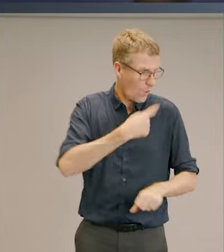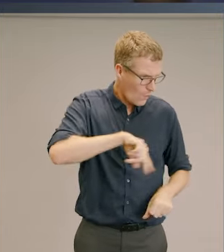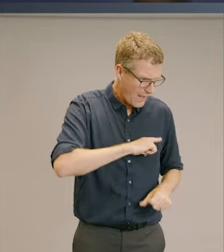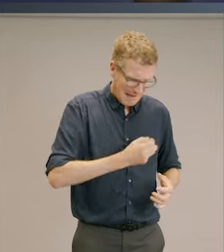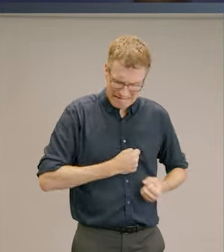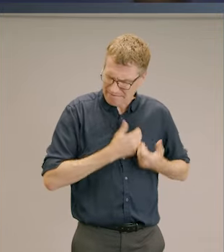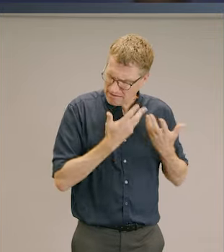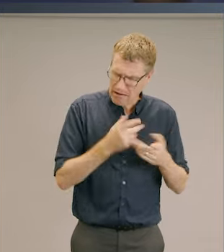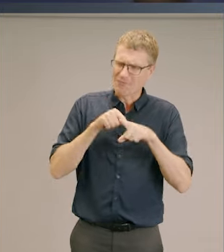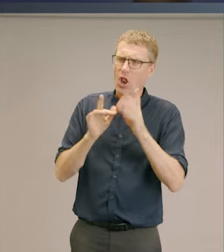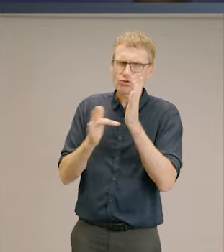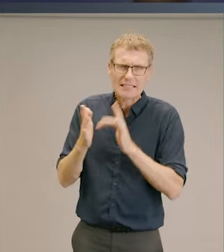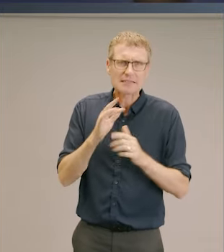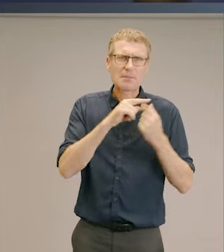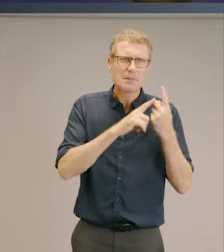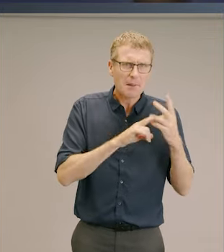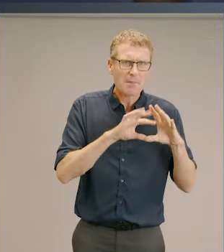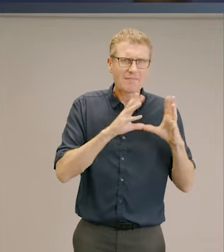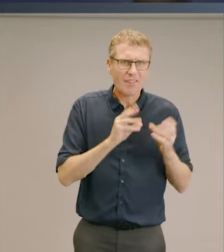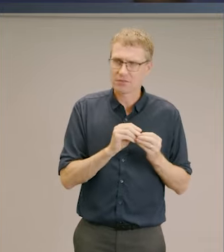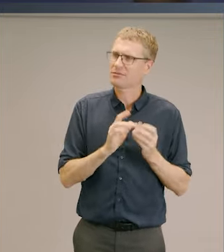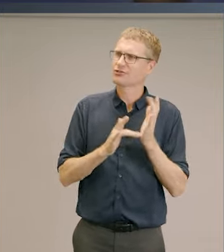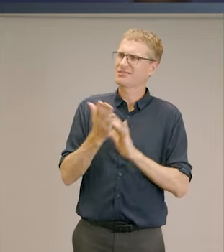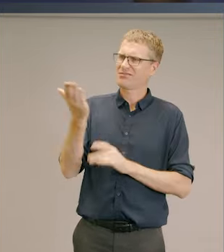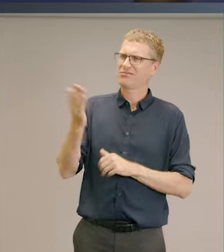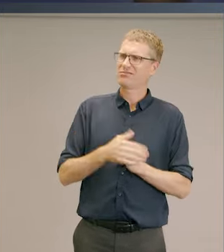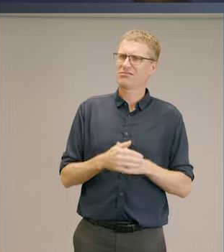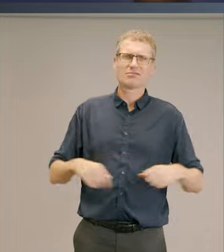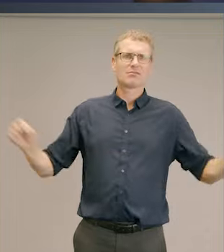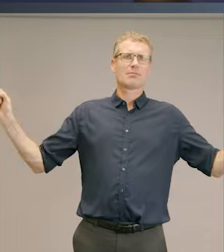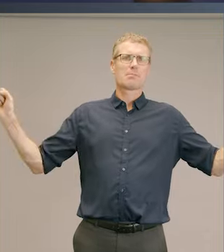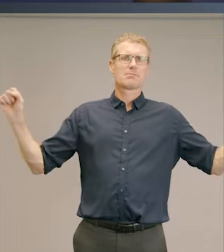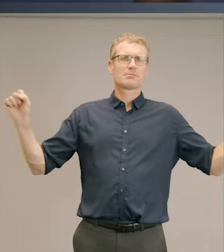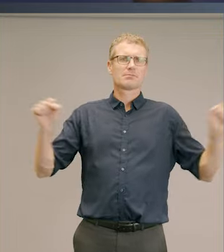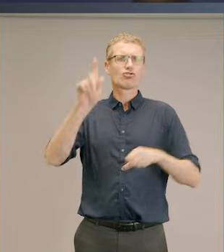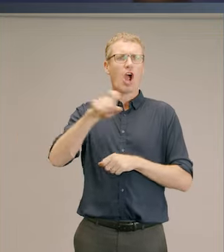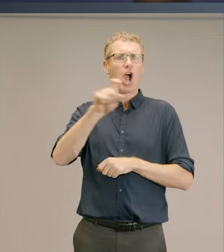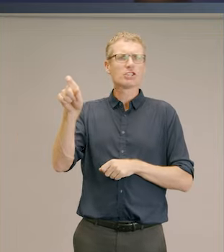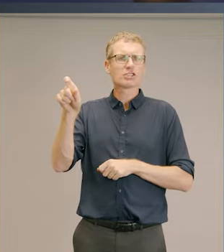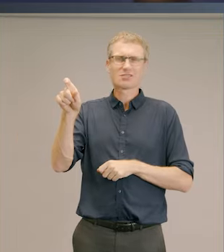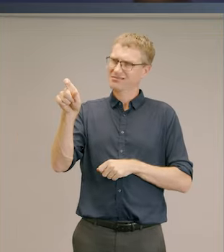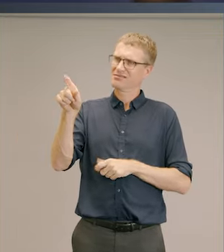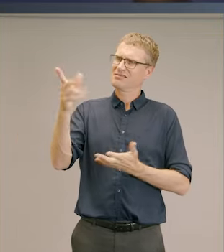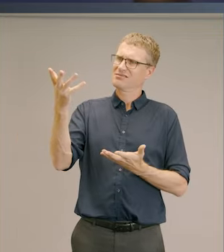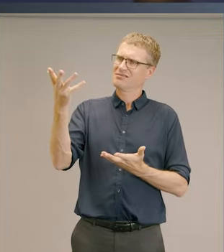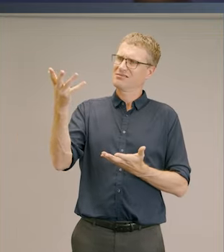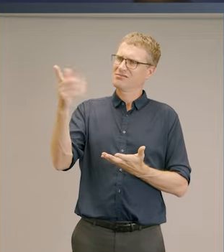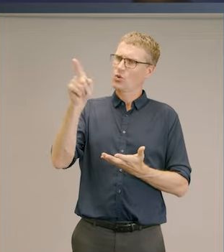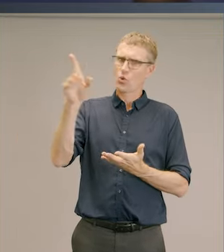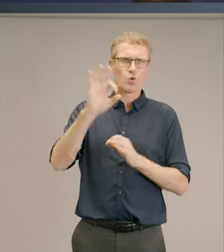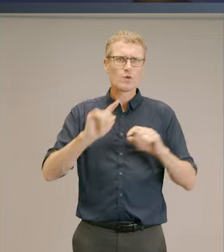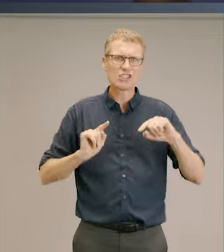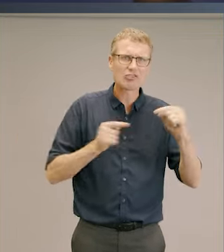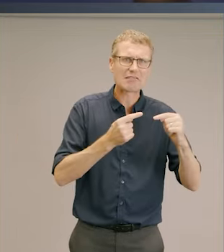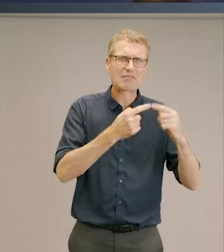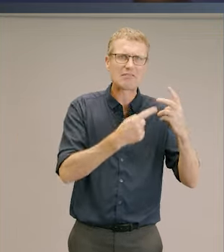about? Like, we gave up our lives, we laid down things, we made massive sacrifices. And yet, Jesus, you're here, you've just hung on